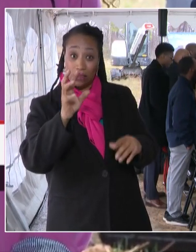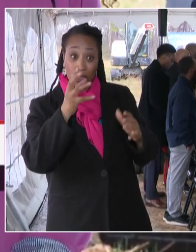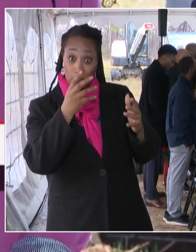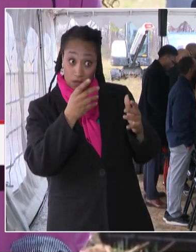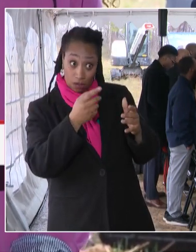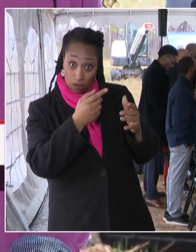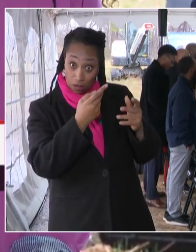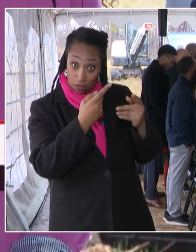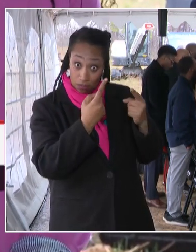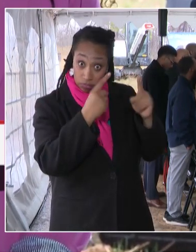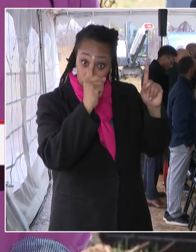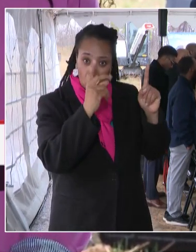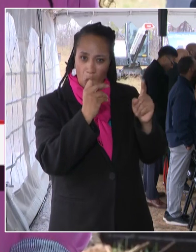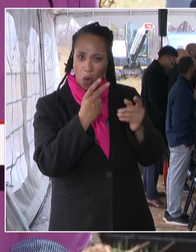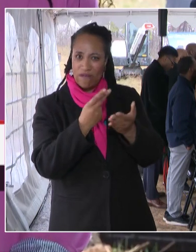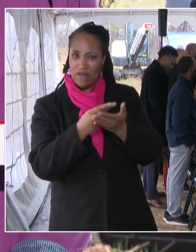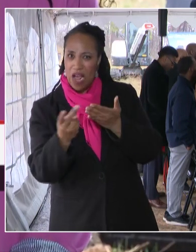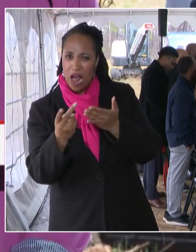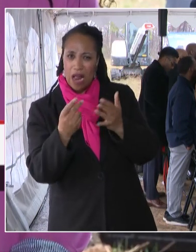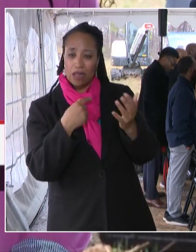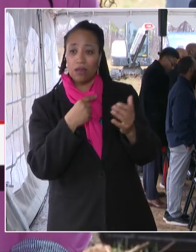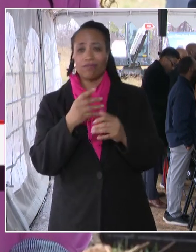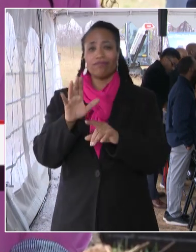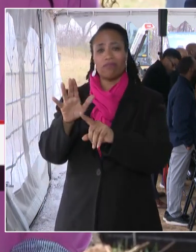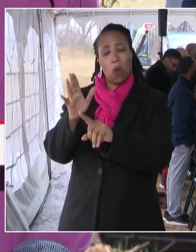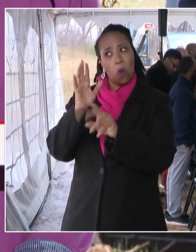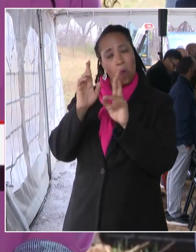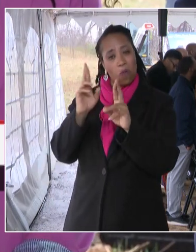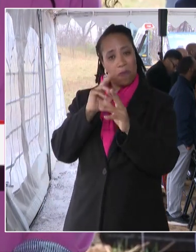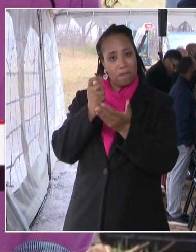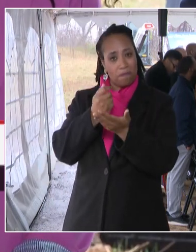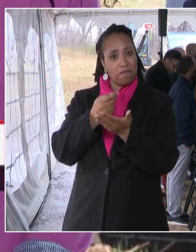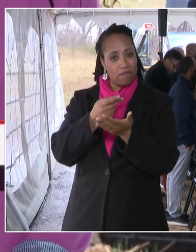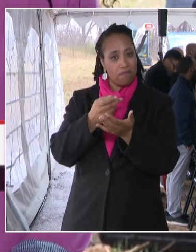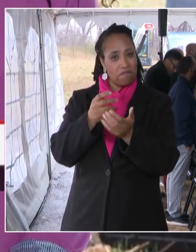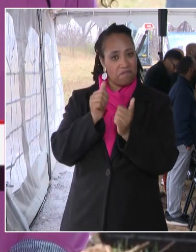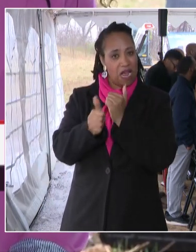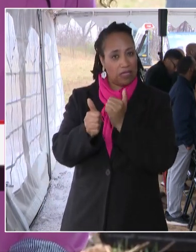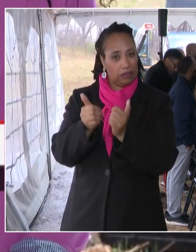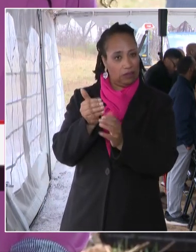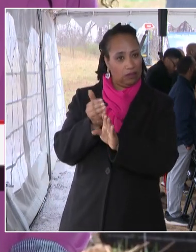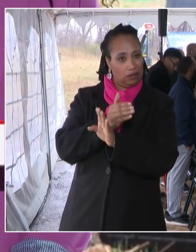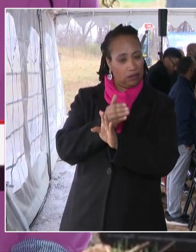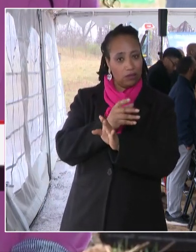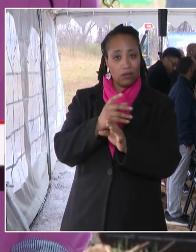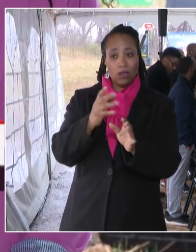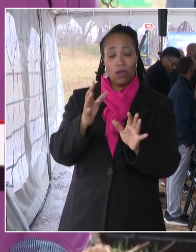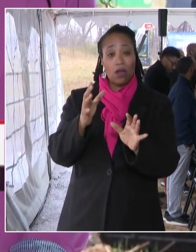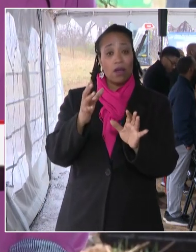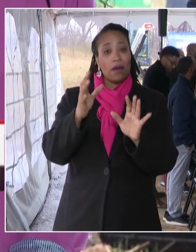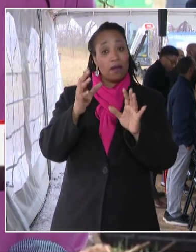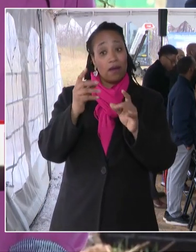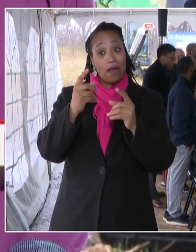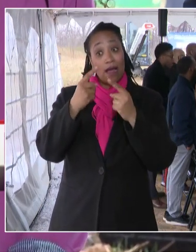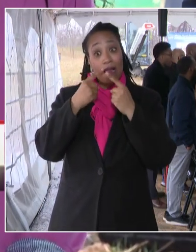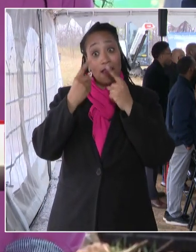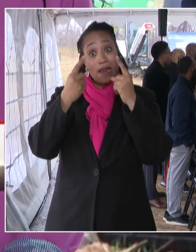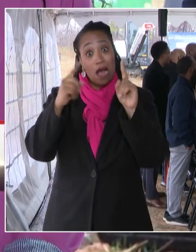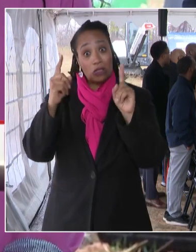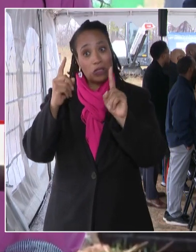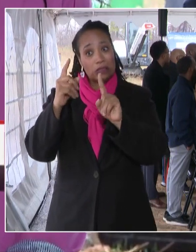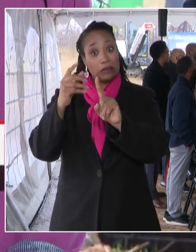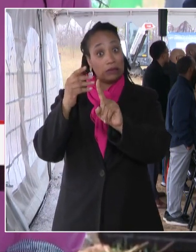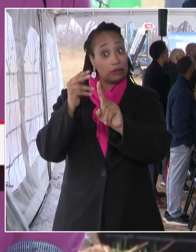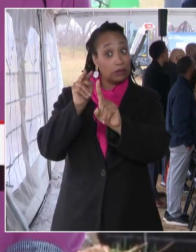perhaps. If you follow me, I hope it doesn't affect it, but what's important is that we get it right, and